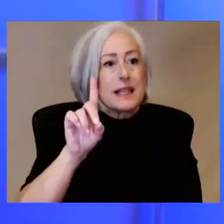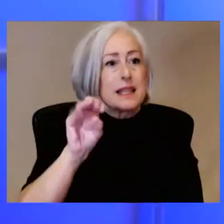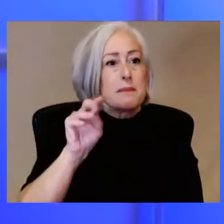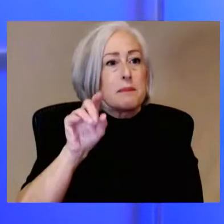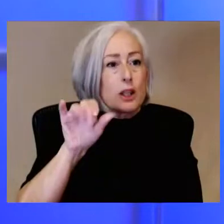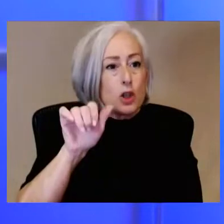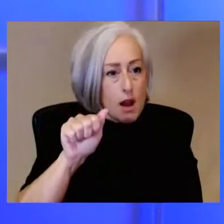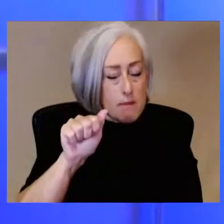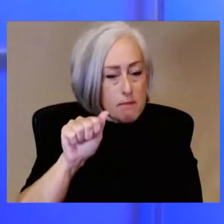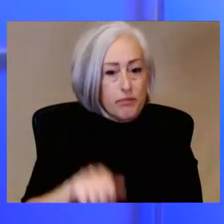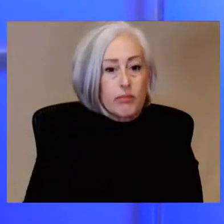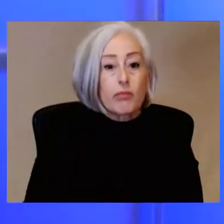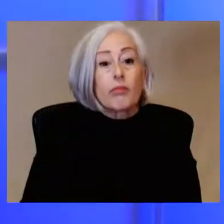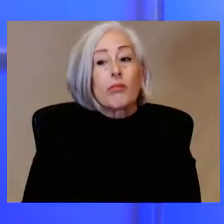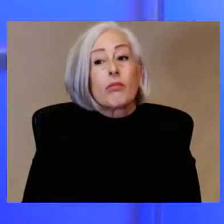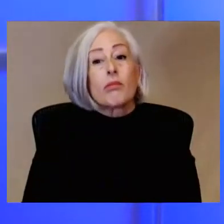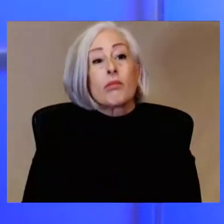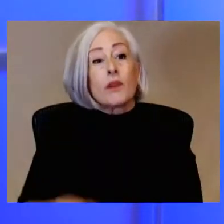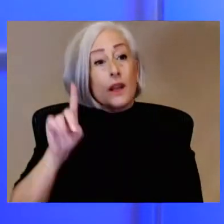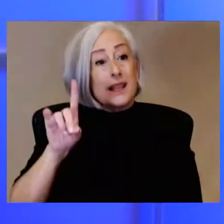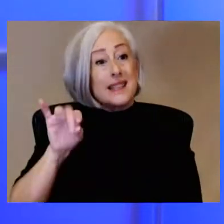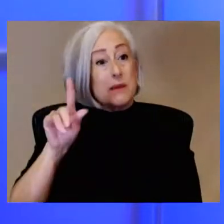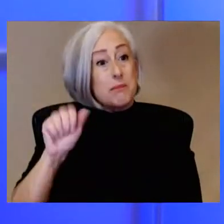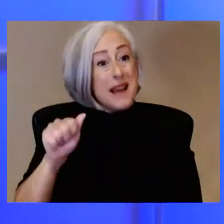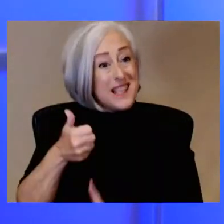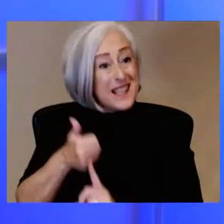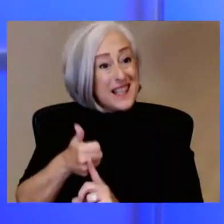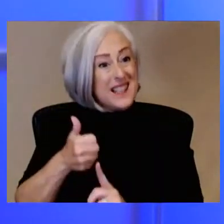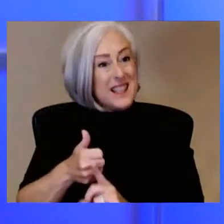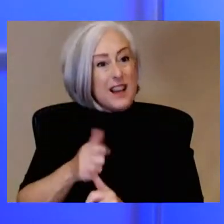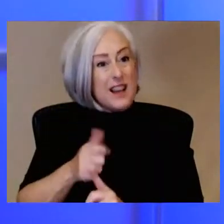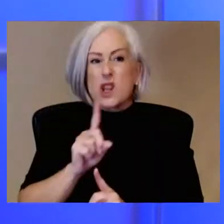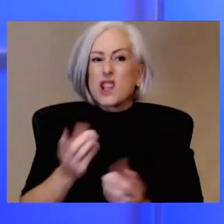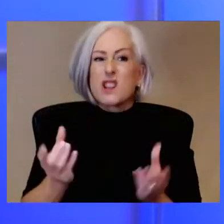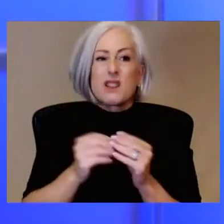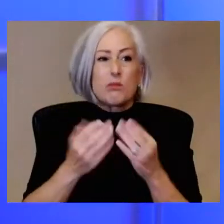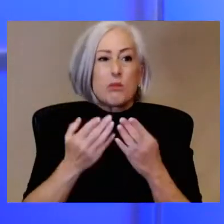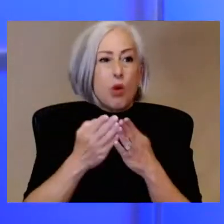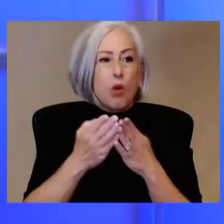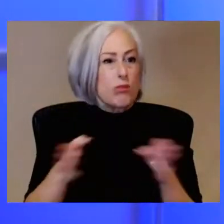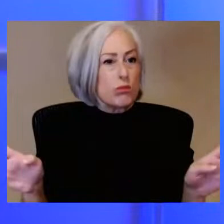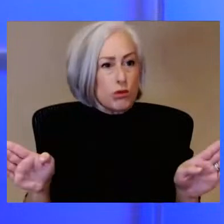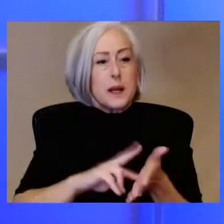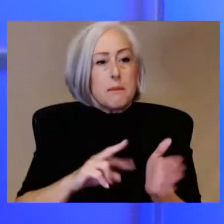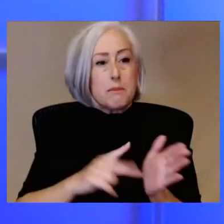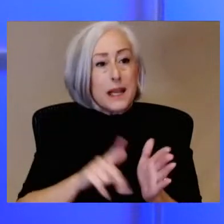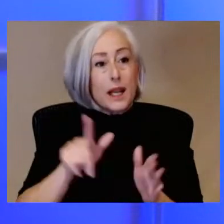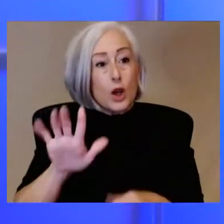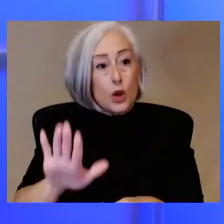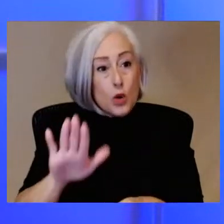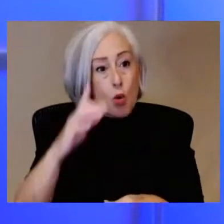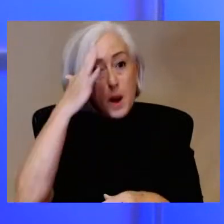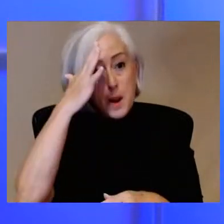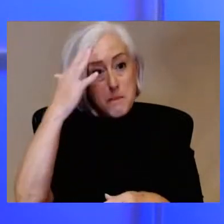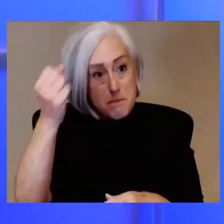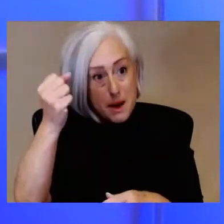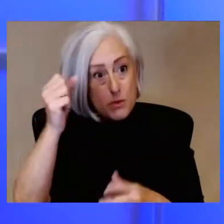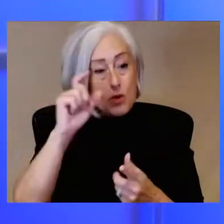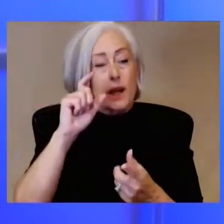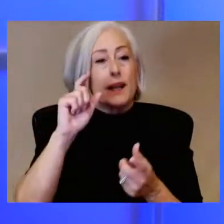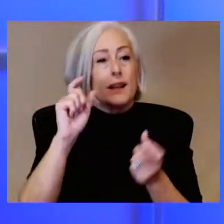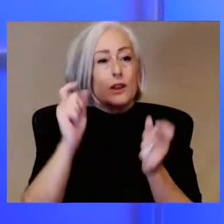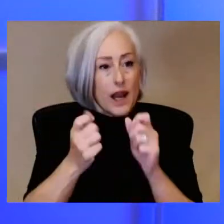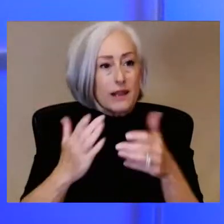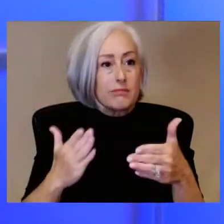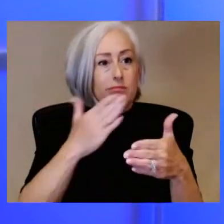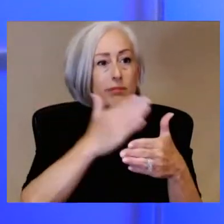is just a broad term that simply means memory changes that are interfering with daily function. So cognitive